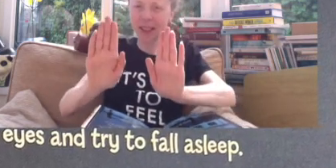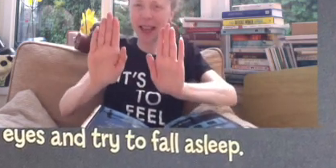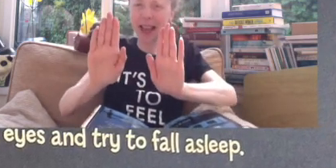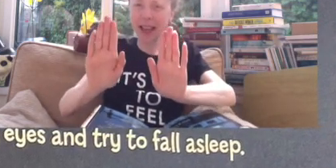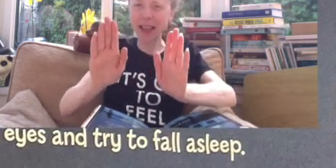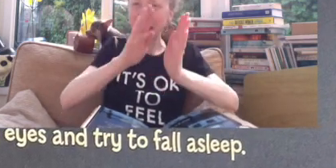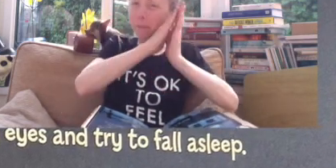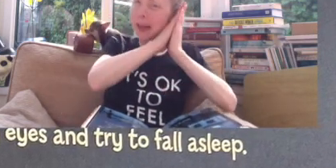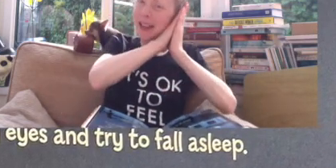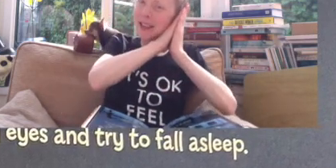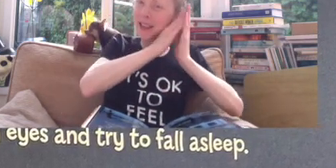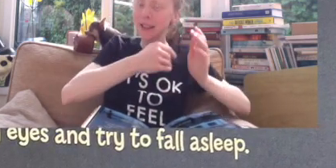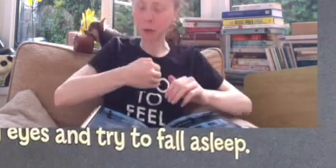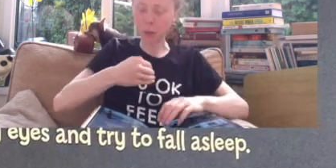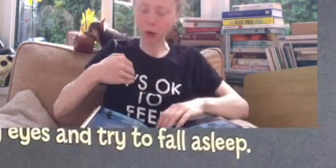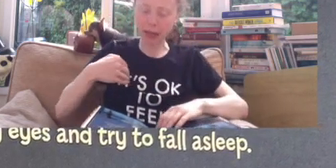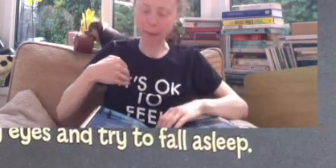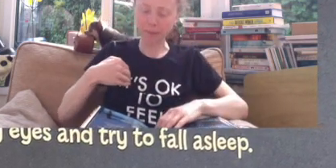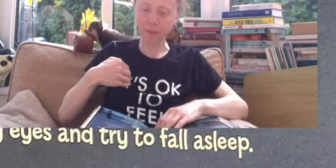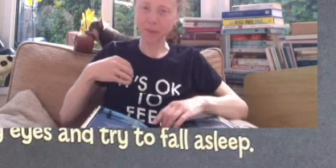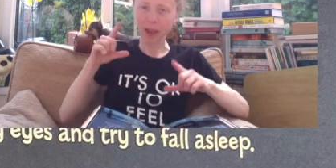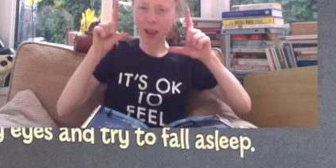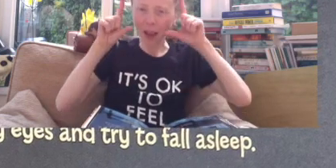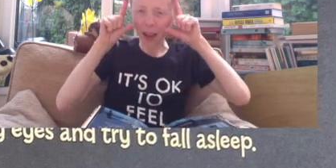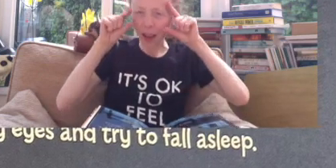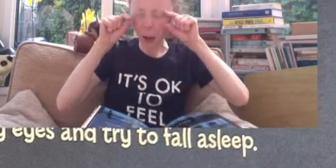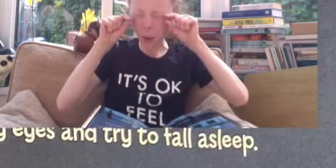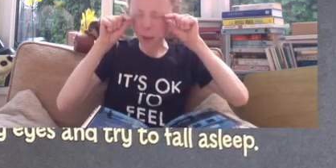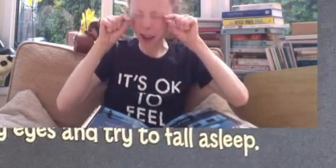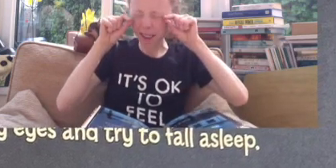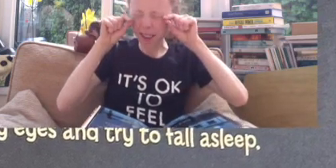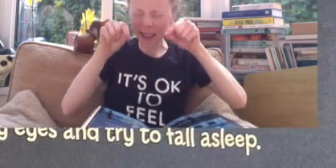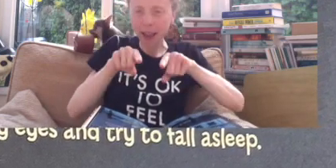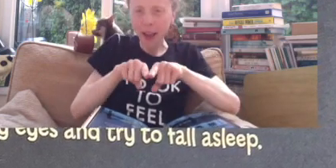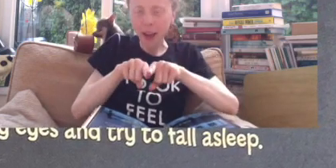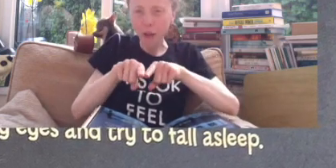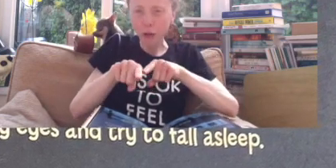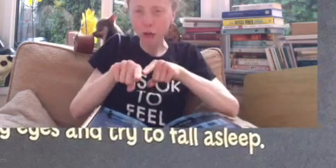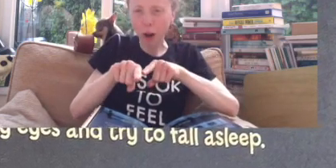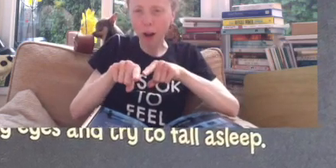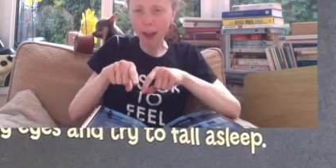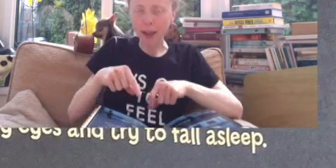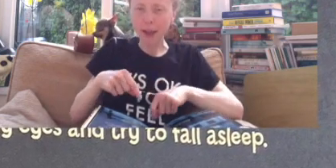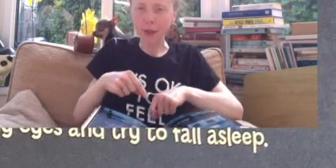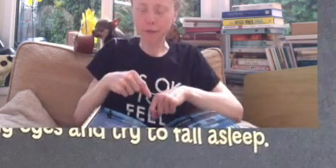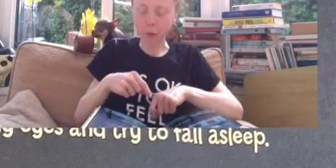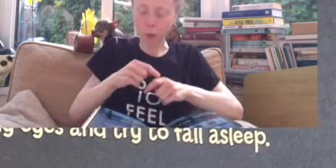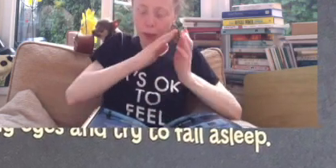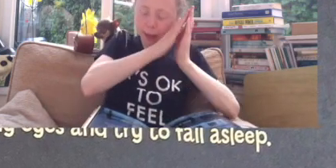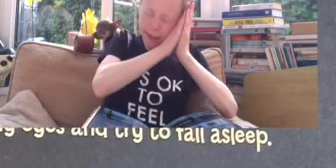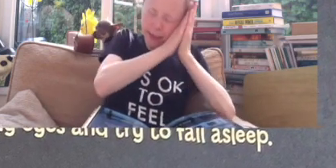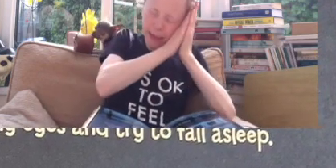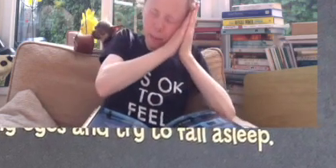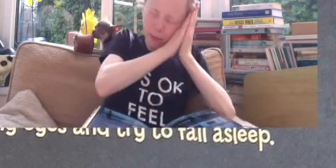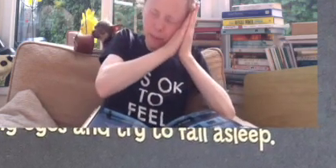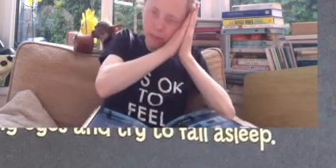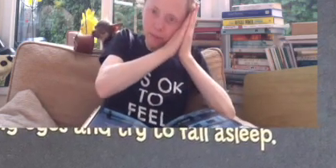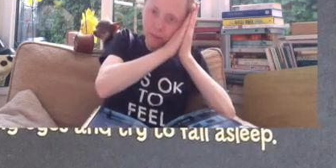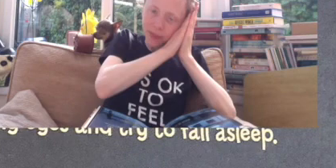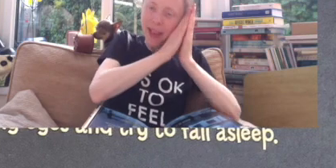to stay in bed until morning. I close my eyes and try to fall